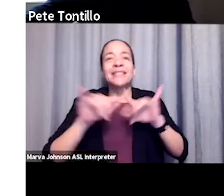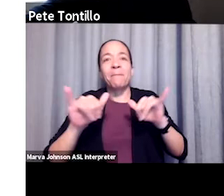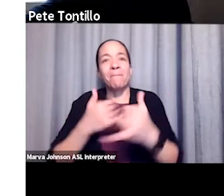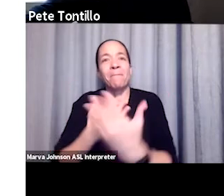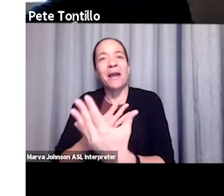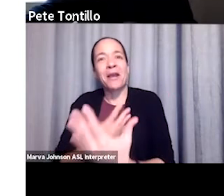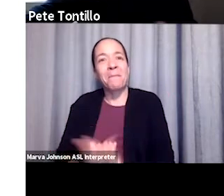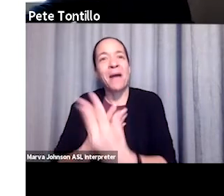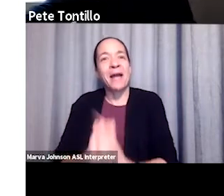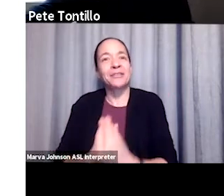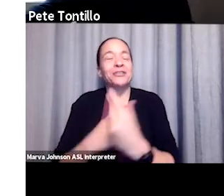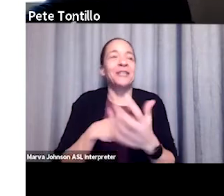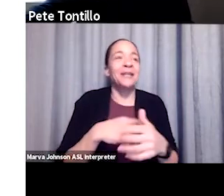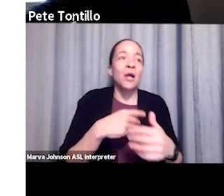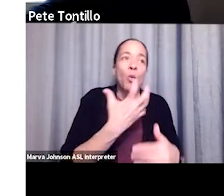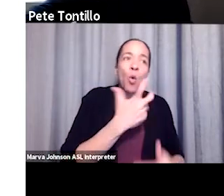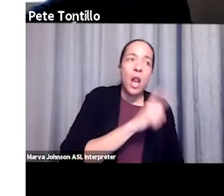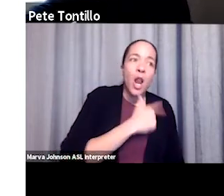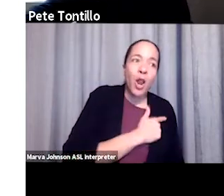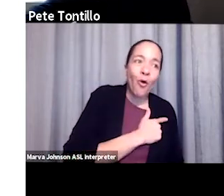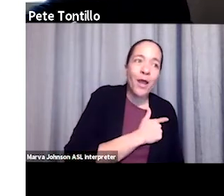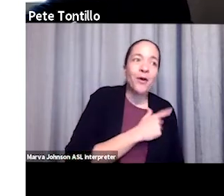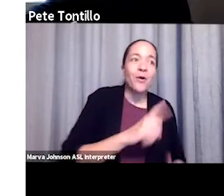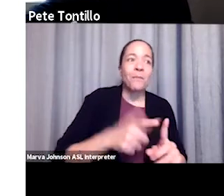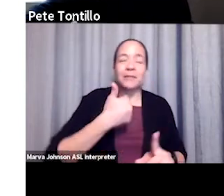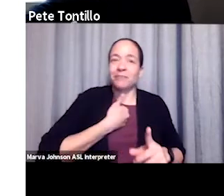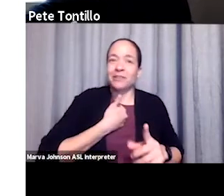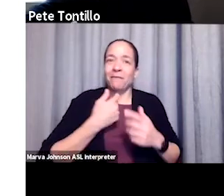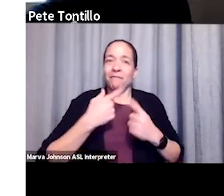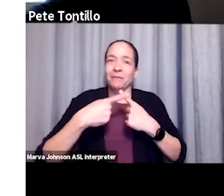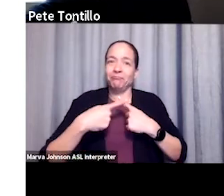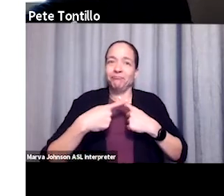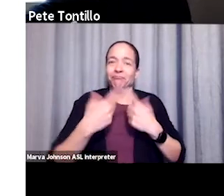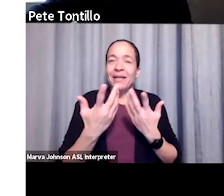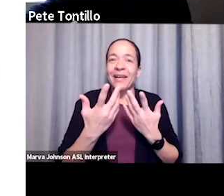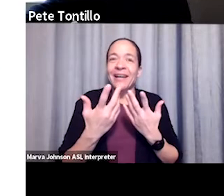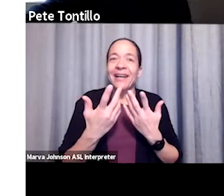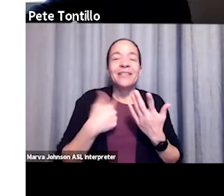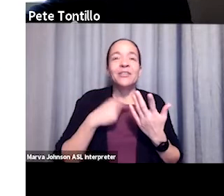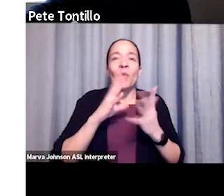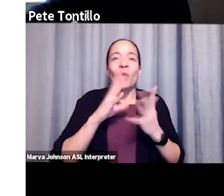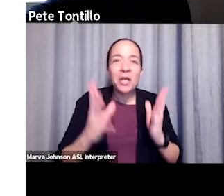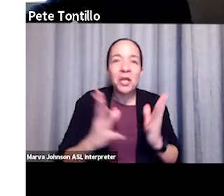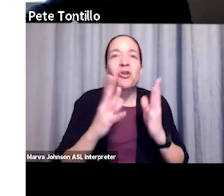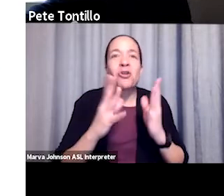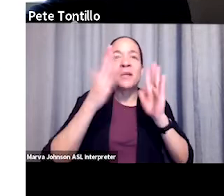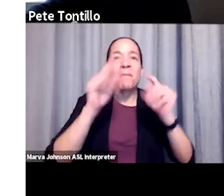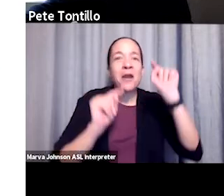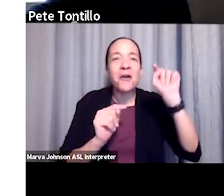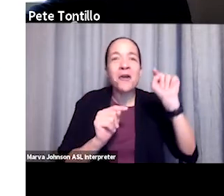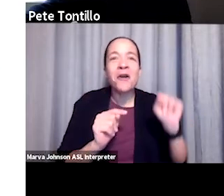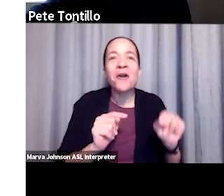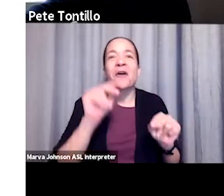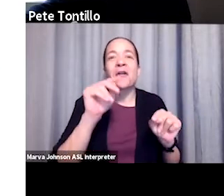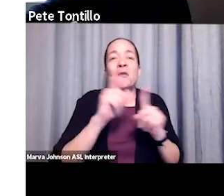open-minded. So there's a lot of room for unifying values that you can tap into. So we encourage you to kind of look at this list of words and note any that you